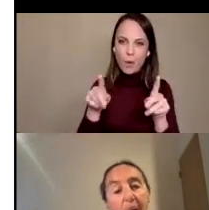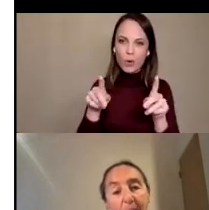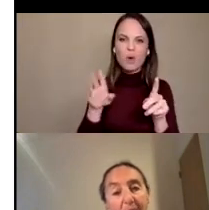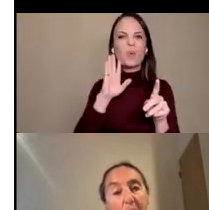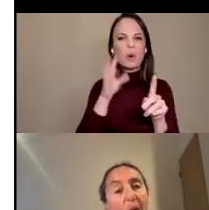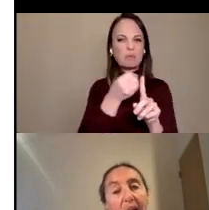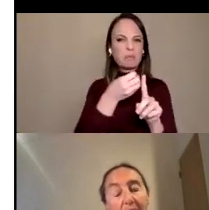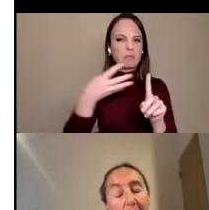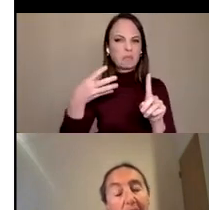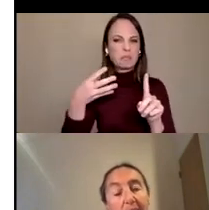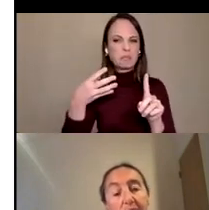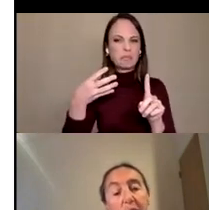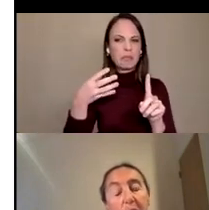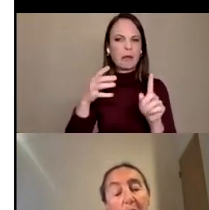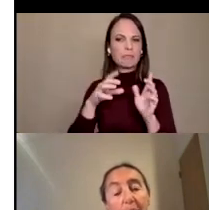more about that